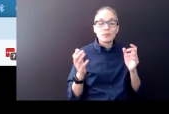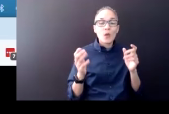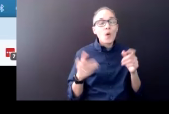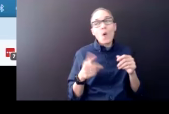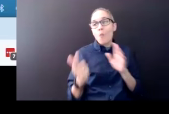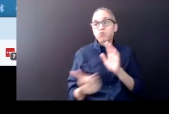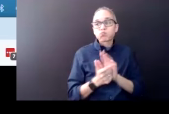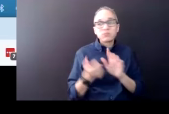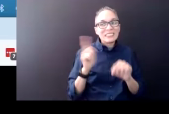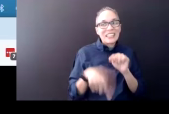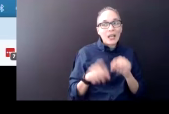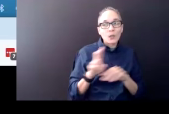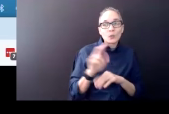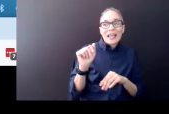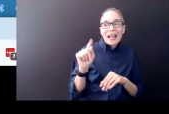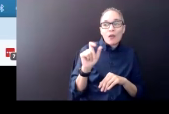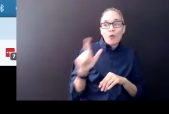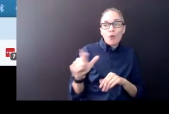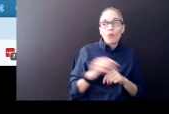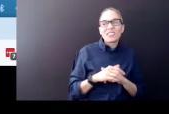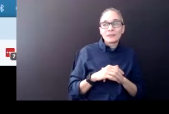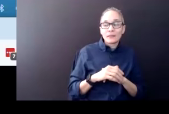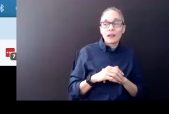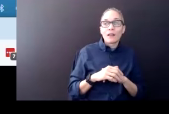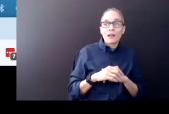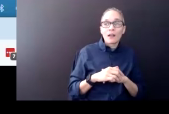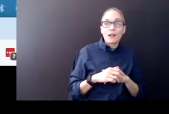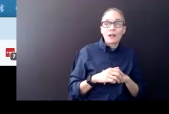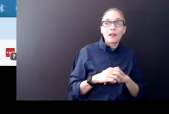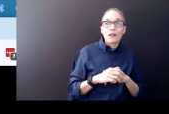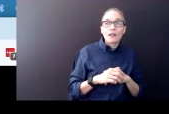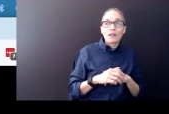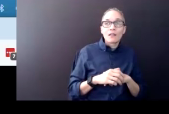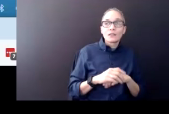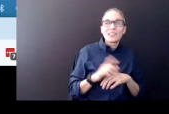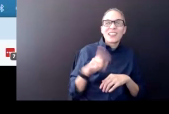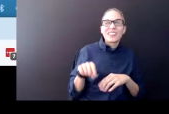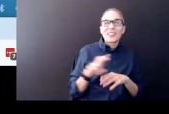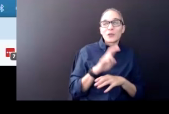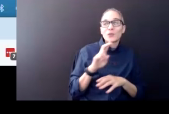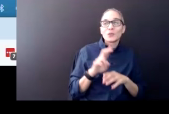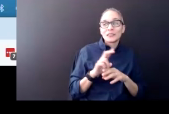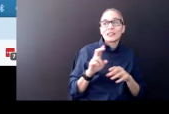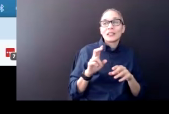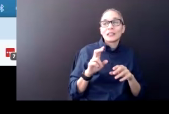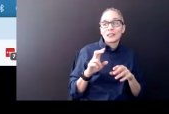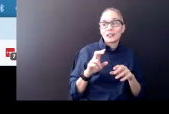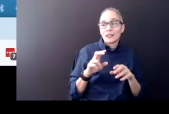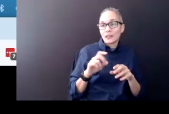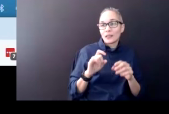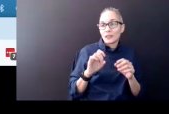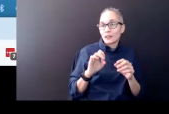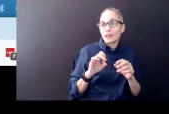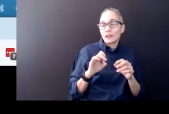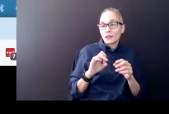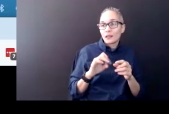it's forbidden, you can't use it, and they're mm. trying to use it. You're using it as though they're submitting their original work.